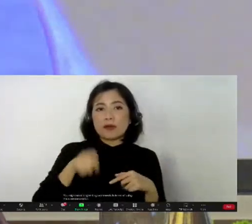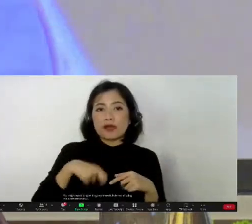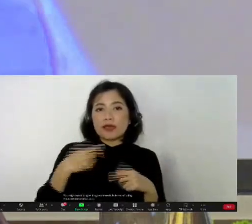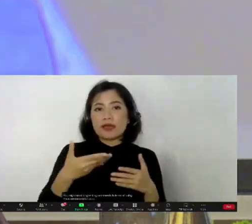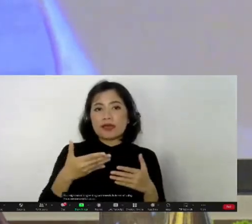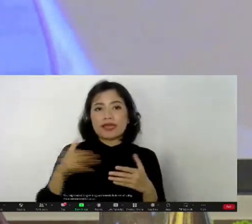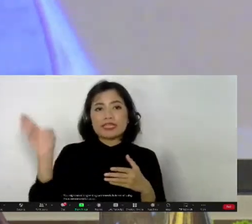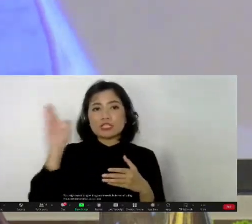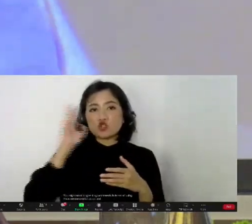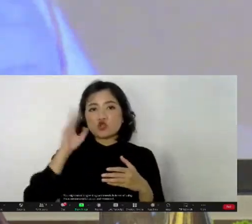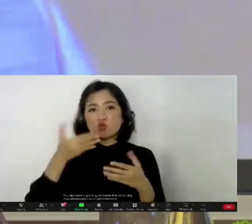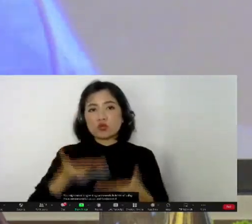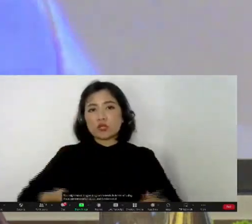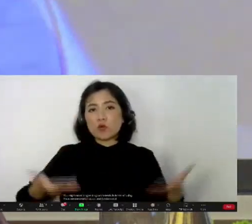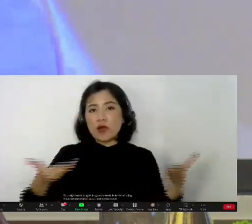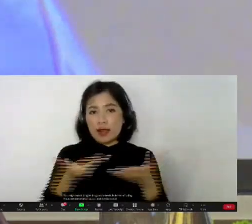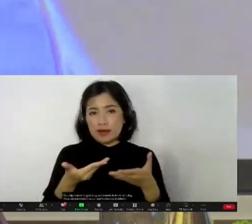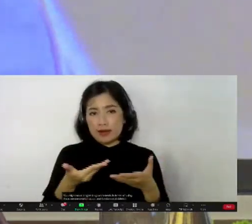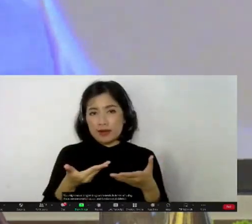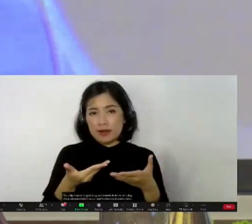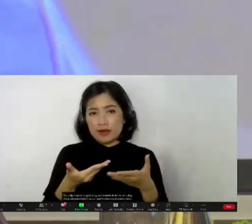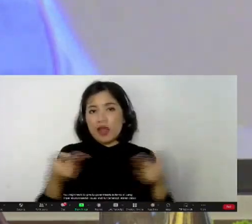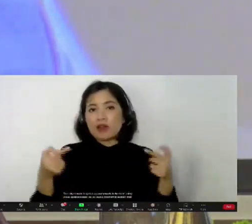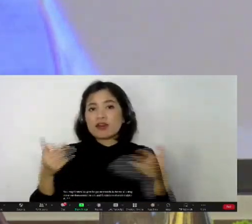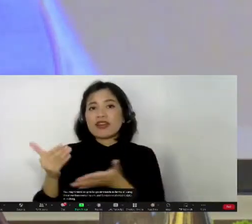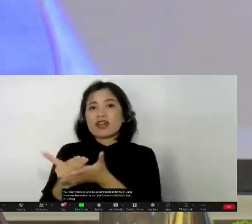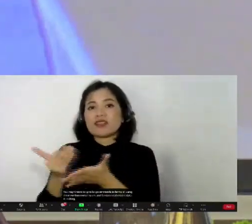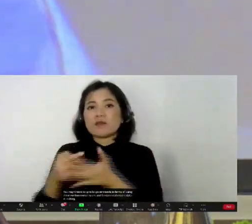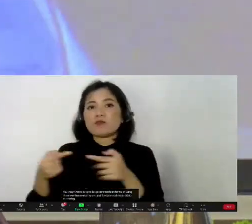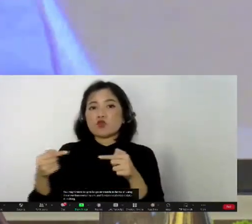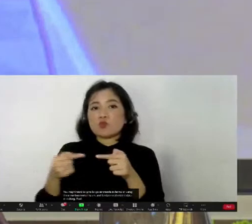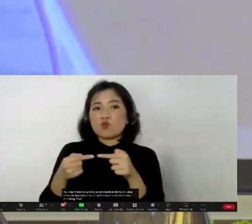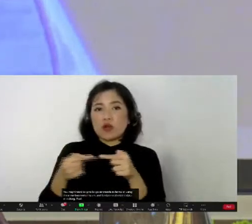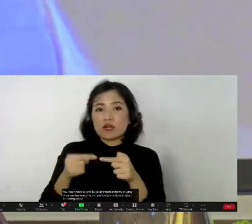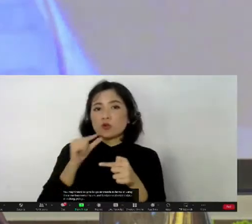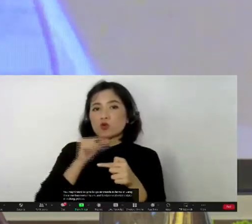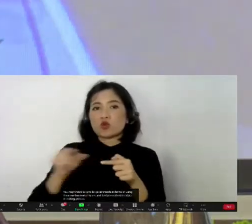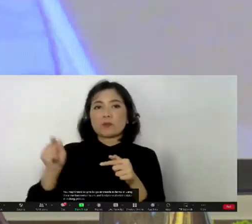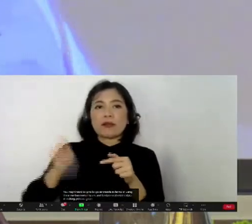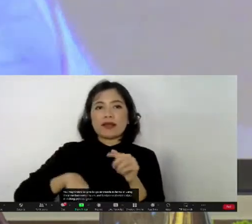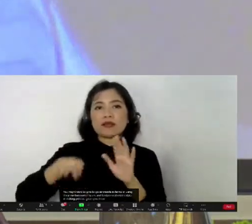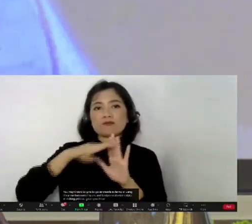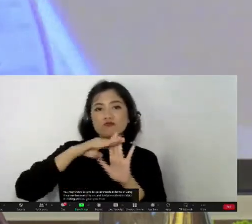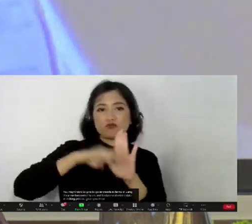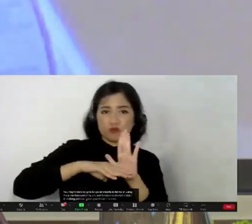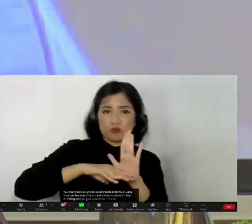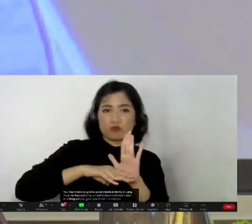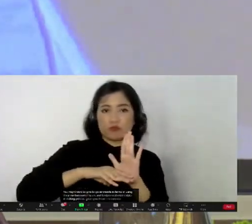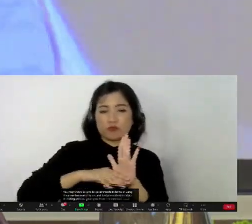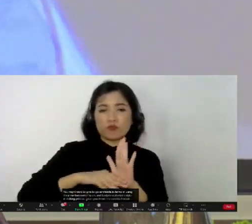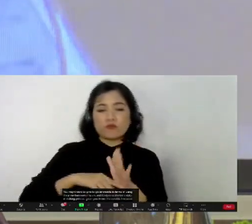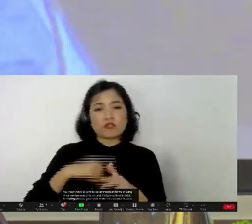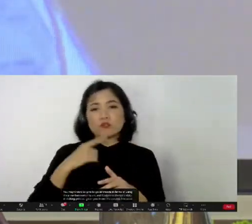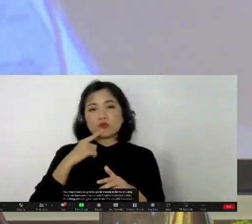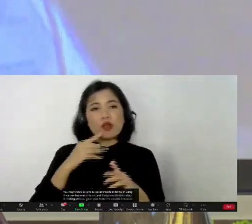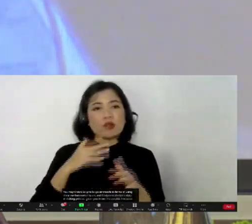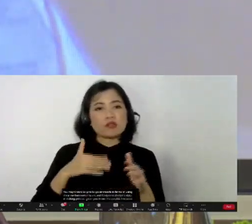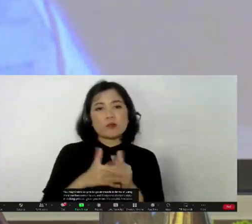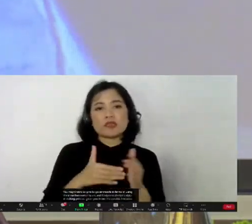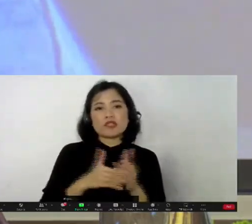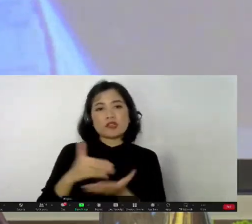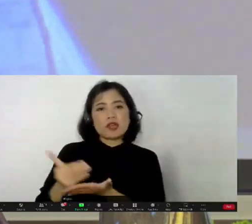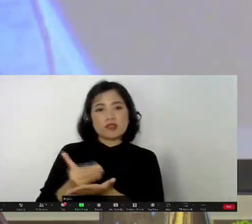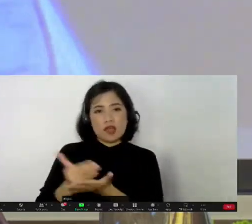issues, environmental related data in making policies, given, you know, the current data limitation. Maybe